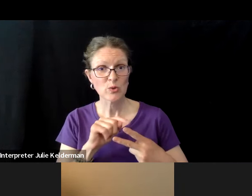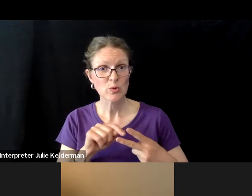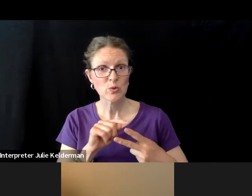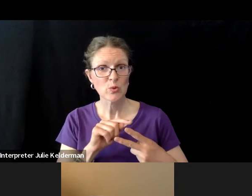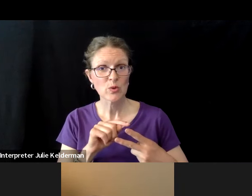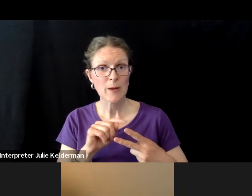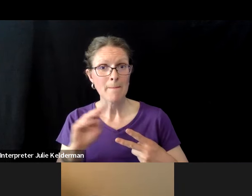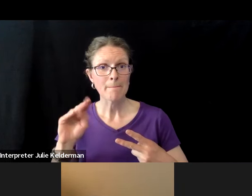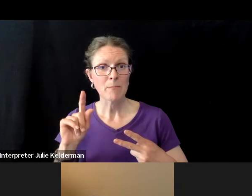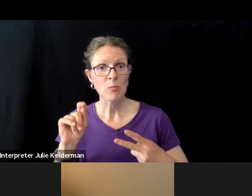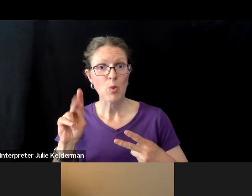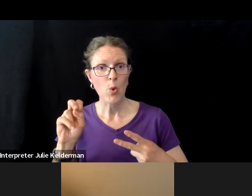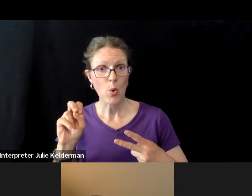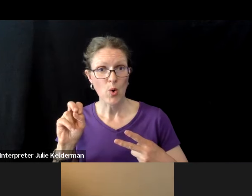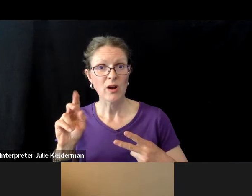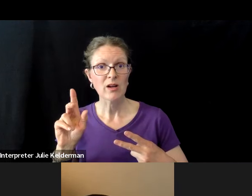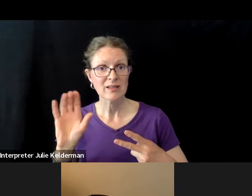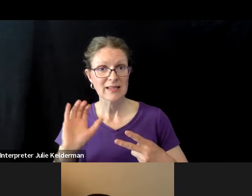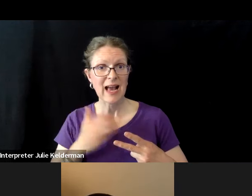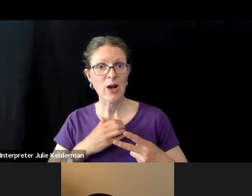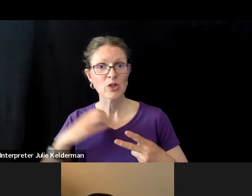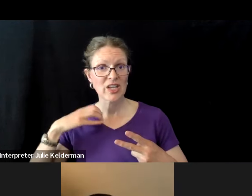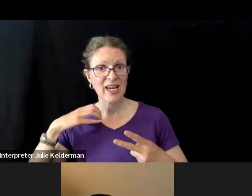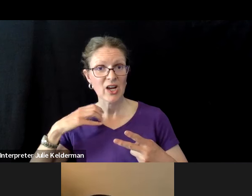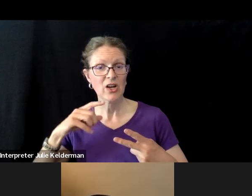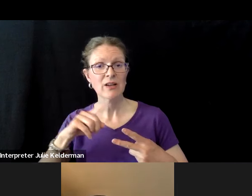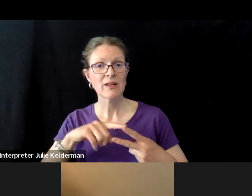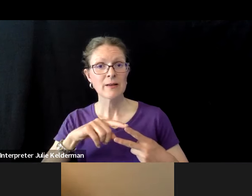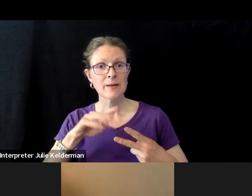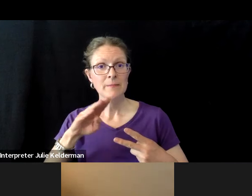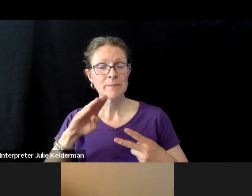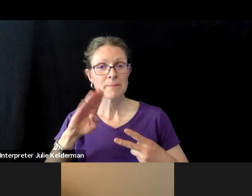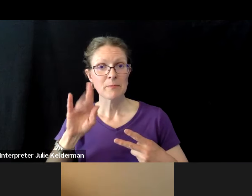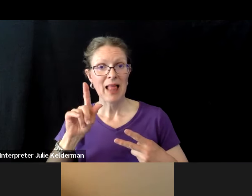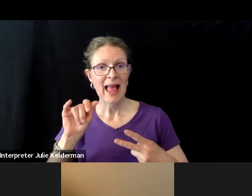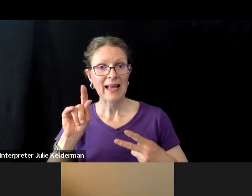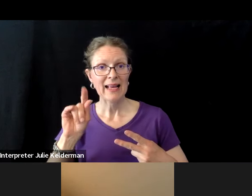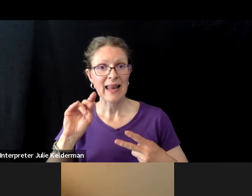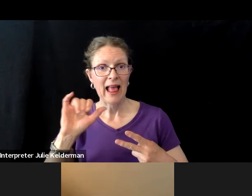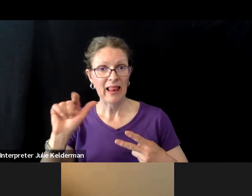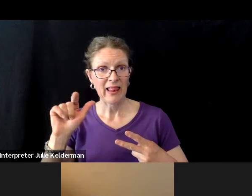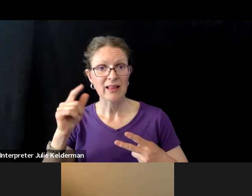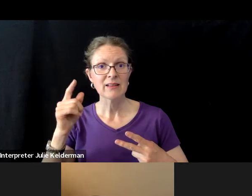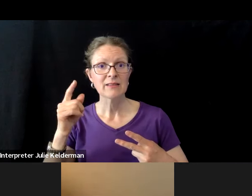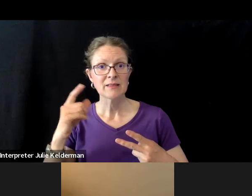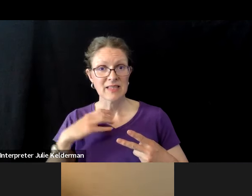Commissioner Moore is our ANC chair, and Commissioner Blacknell is a single member district commissioner for this community.